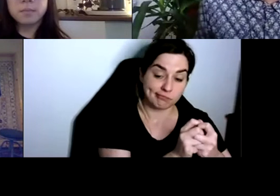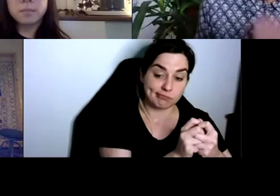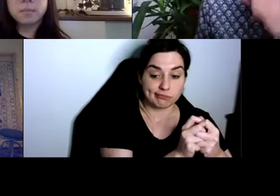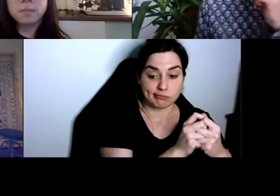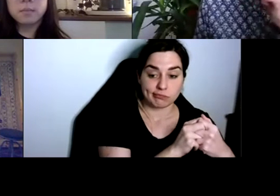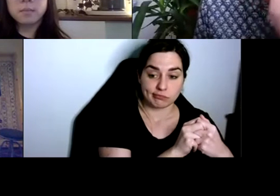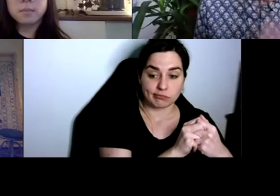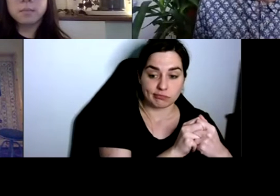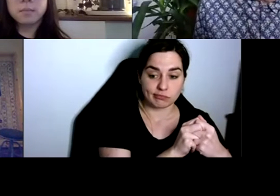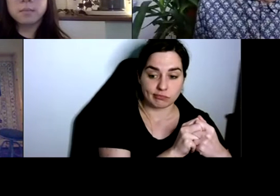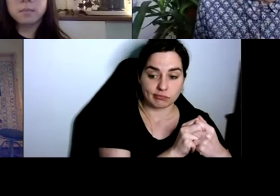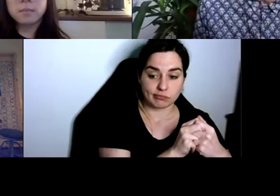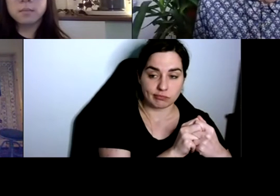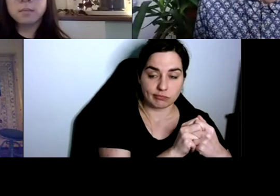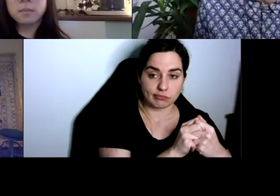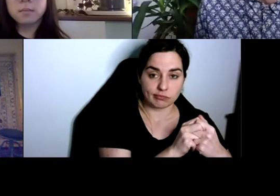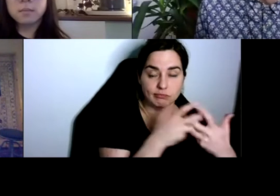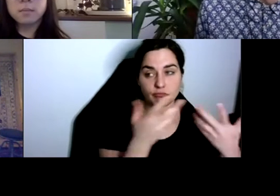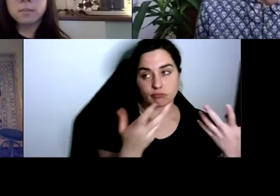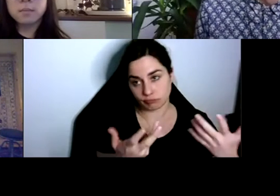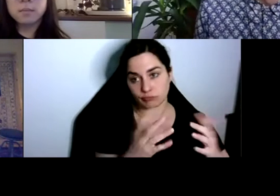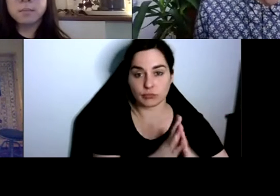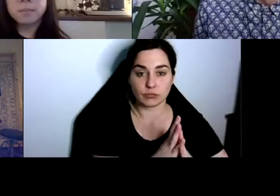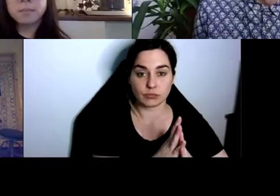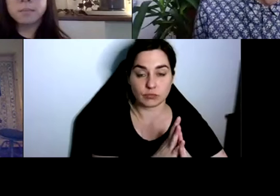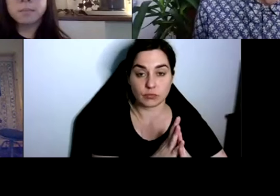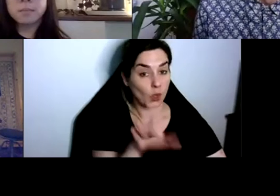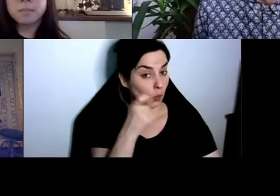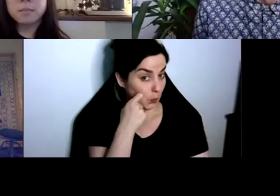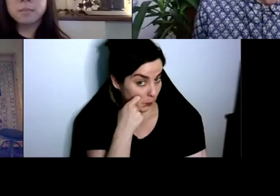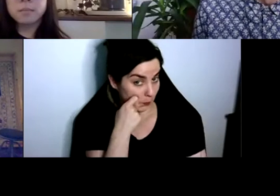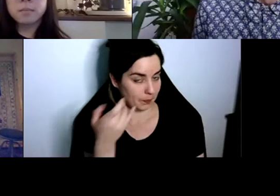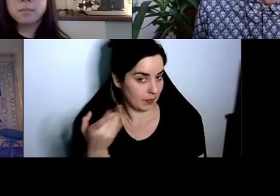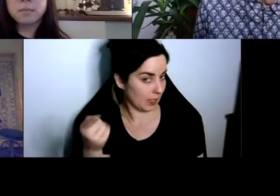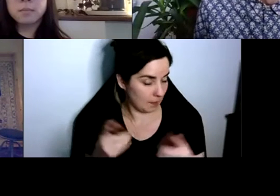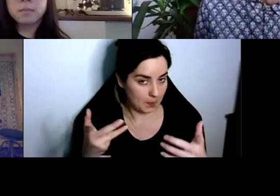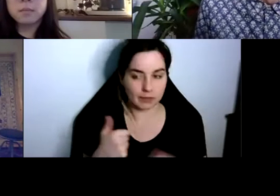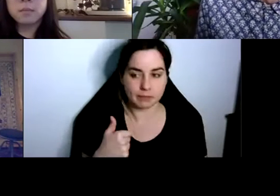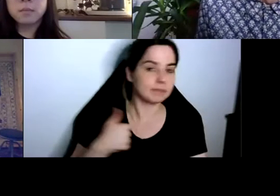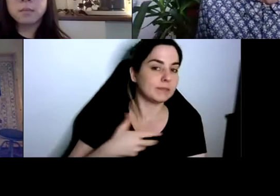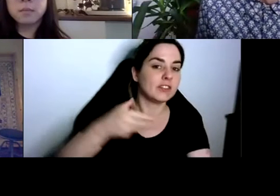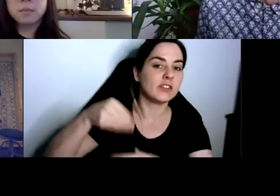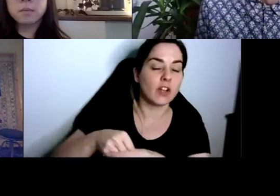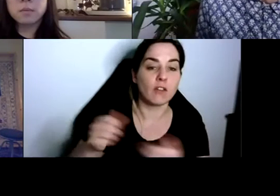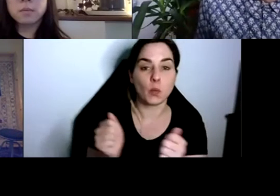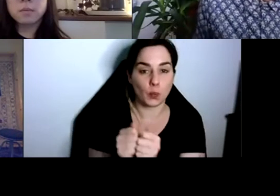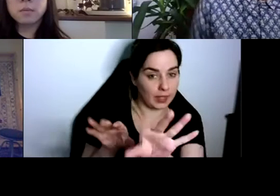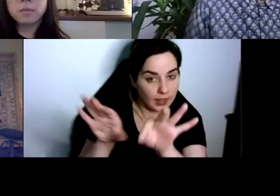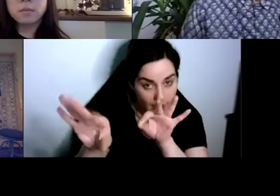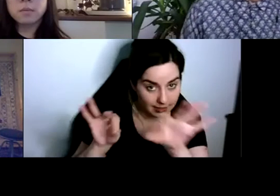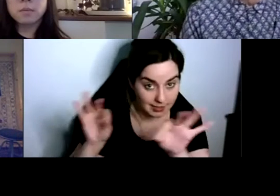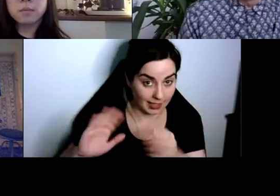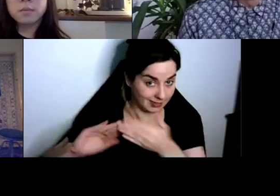On the other hand, I have recently become involved with the selection committee for the Toronto